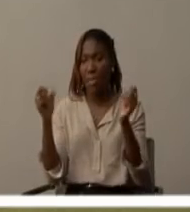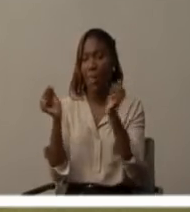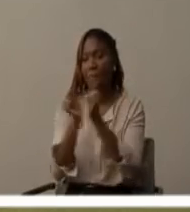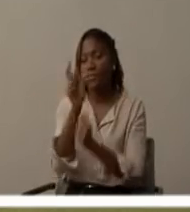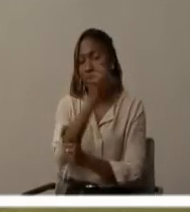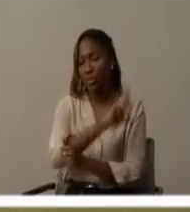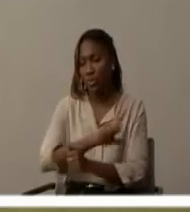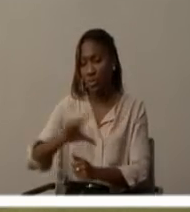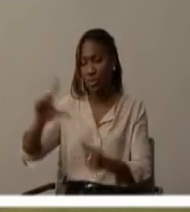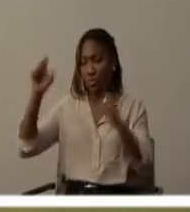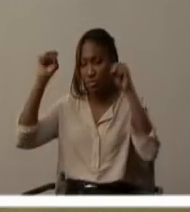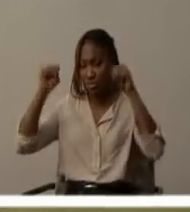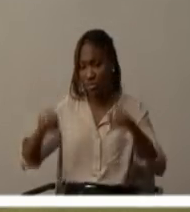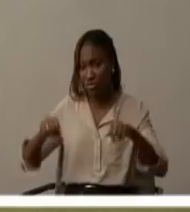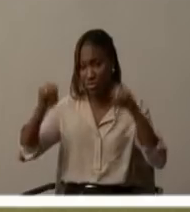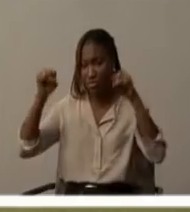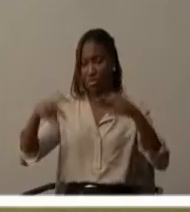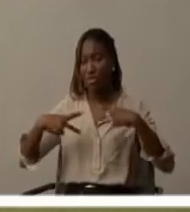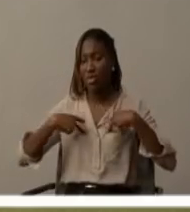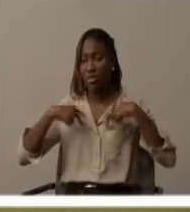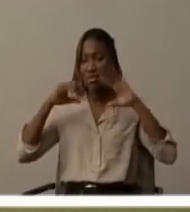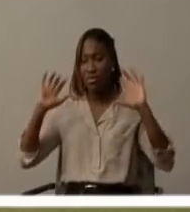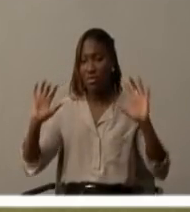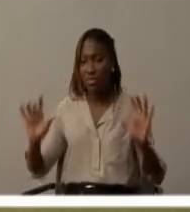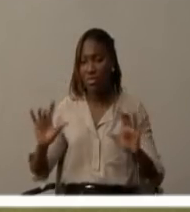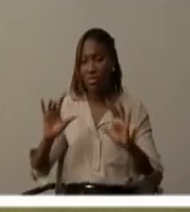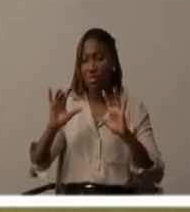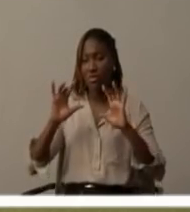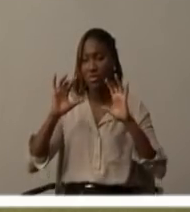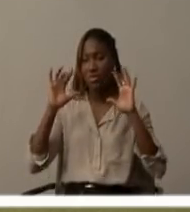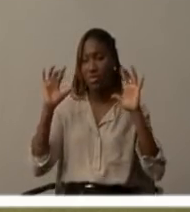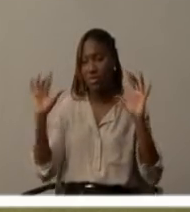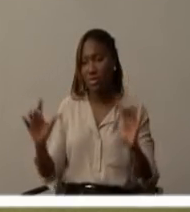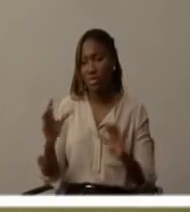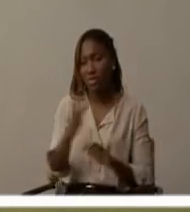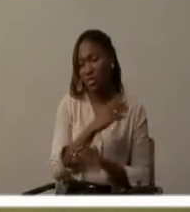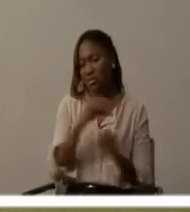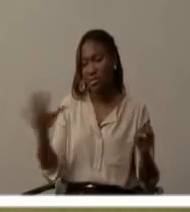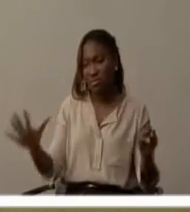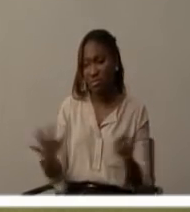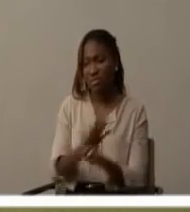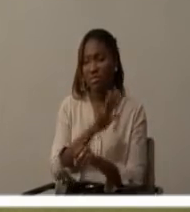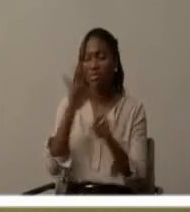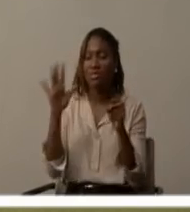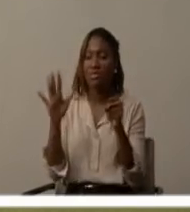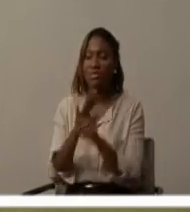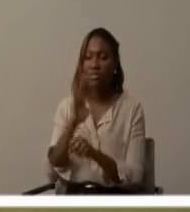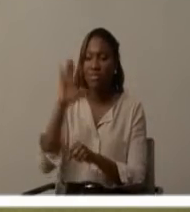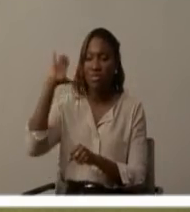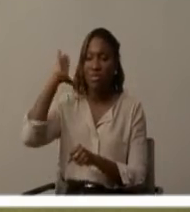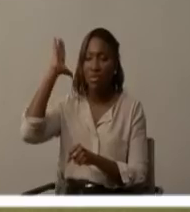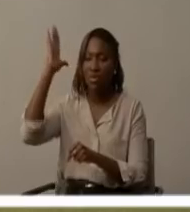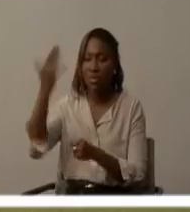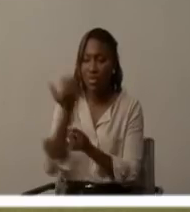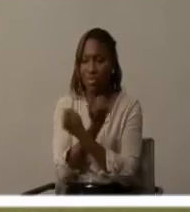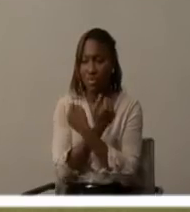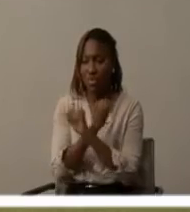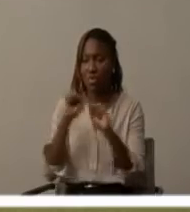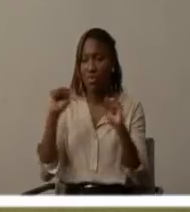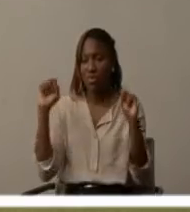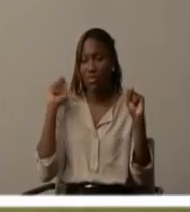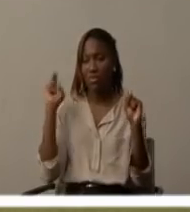With the Lord there is mercy and fullness of